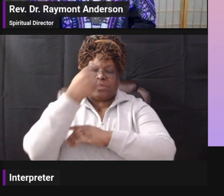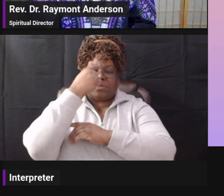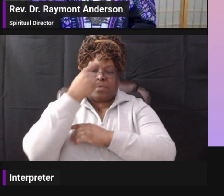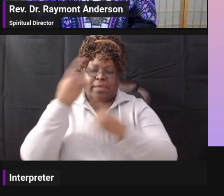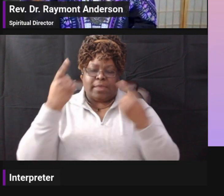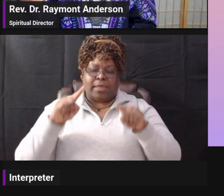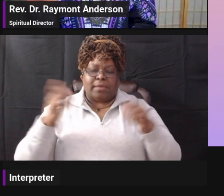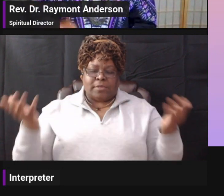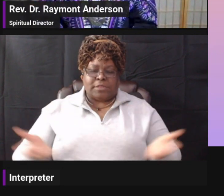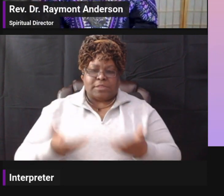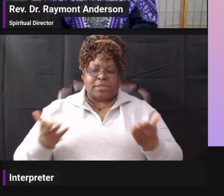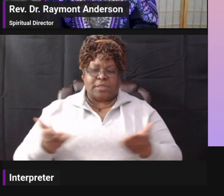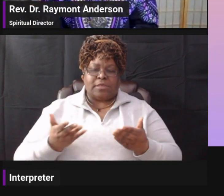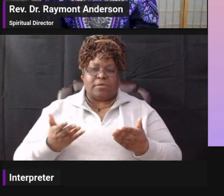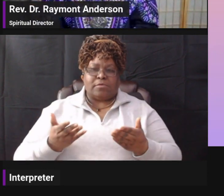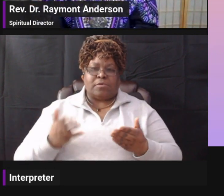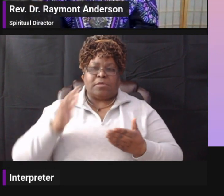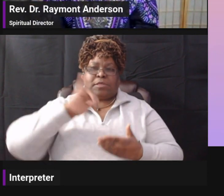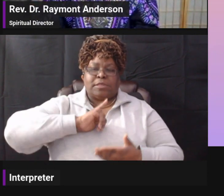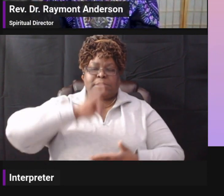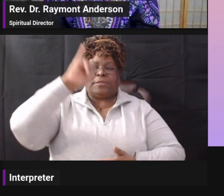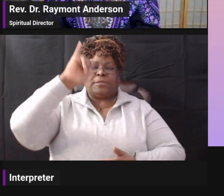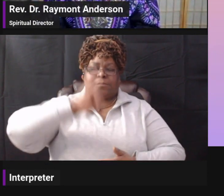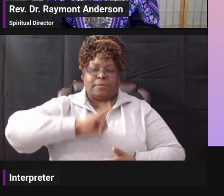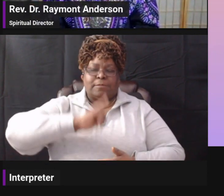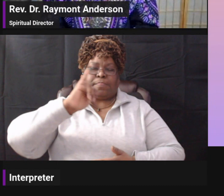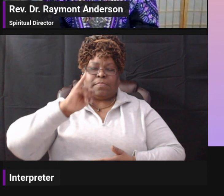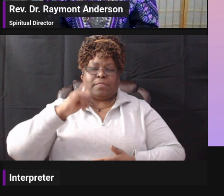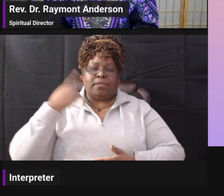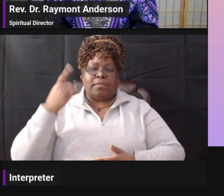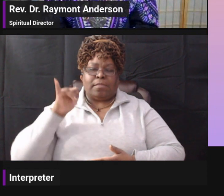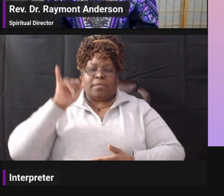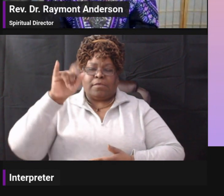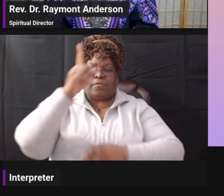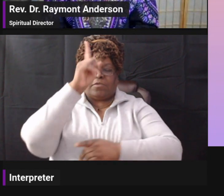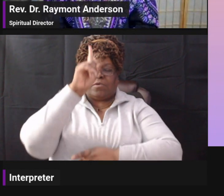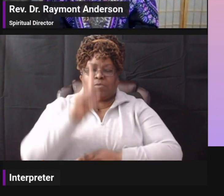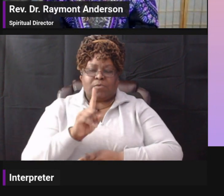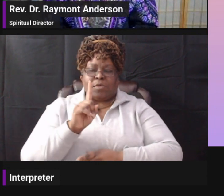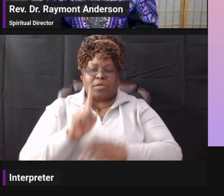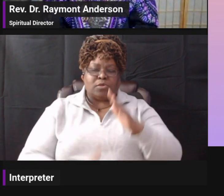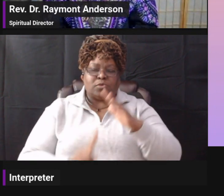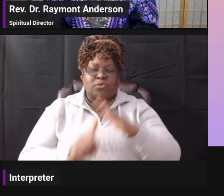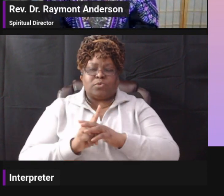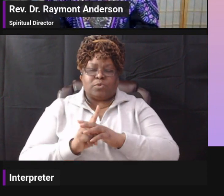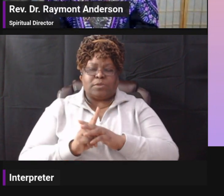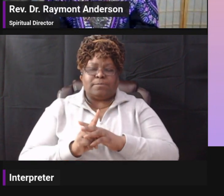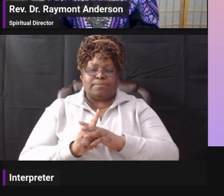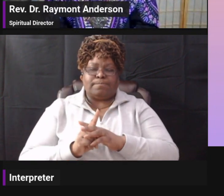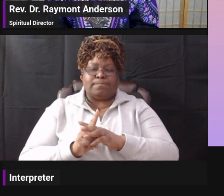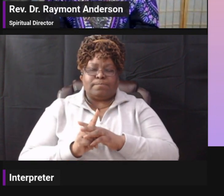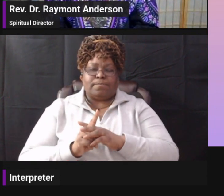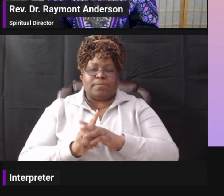exists here exists there. Infinitely one. manifesting accordingly.